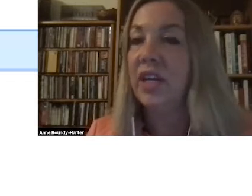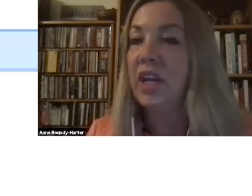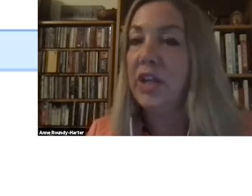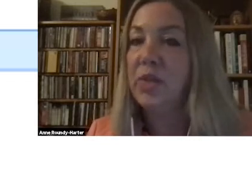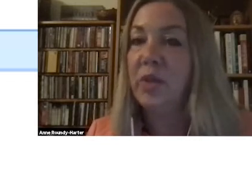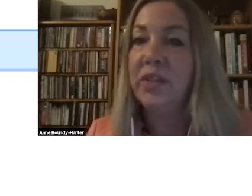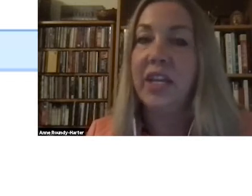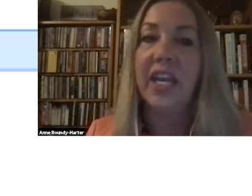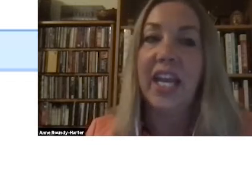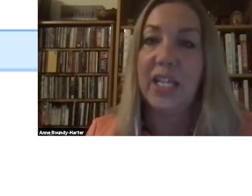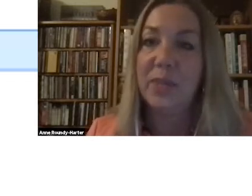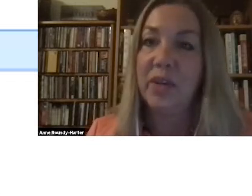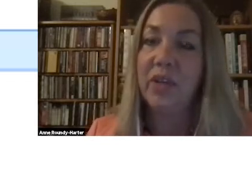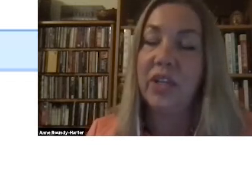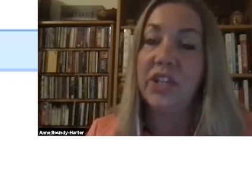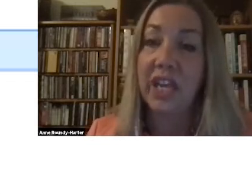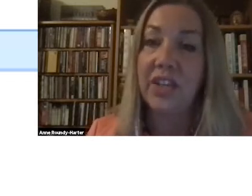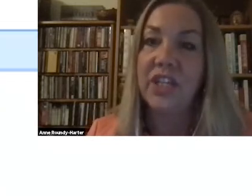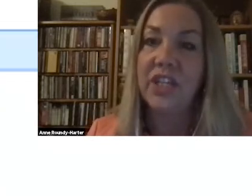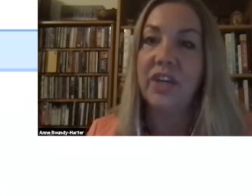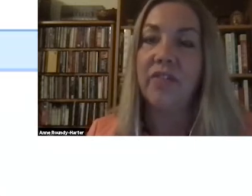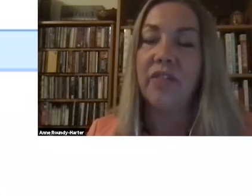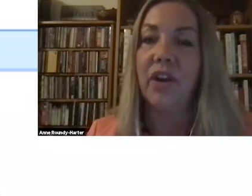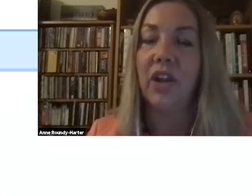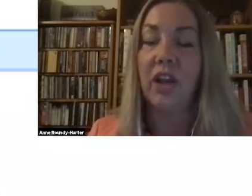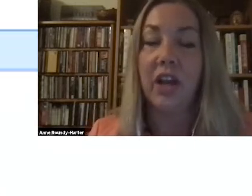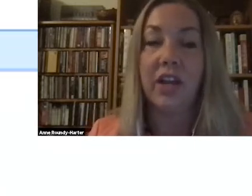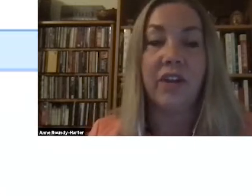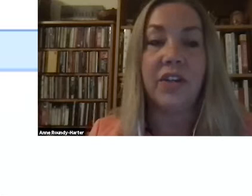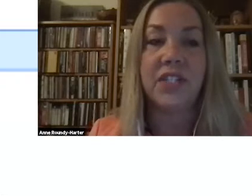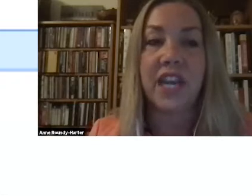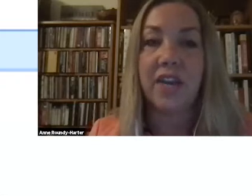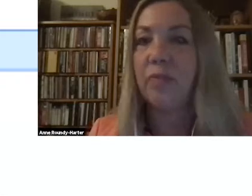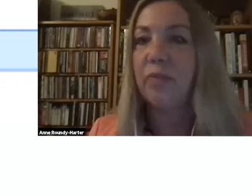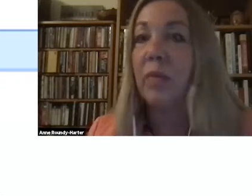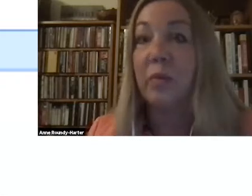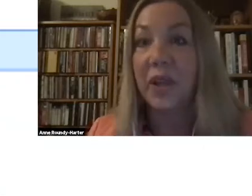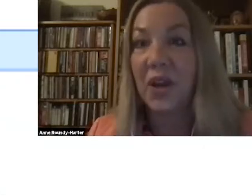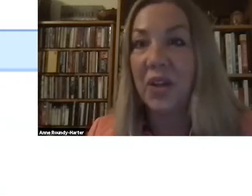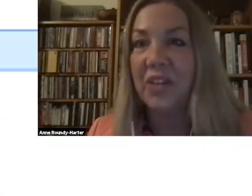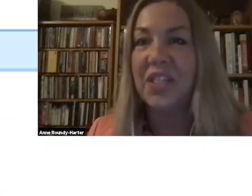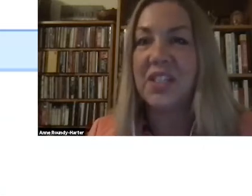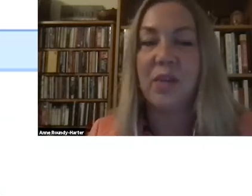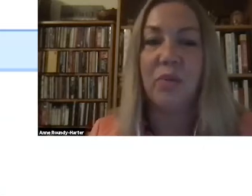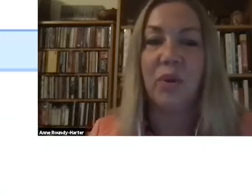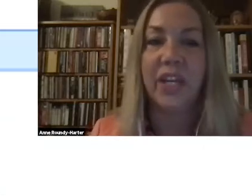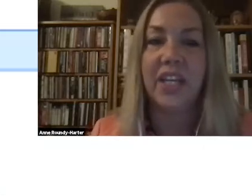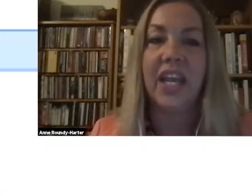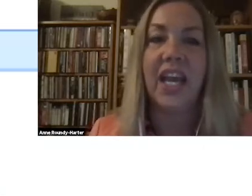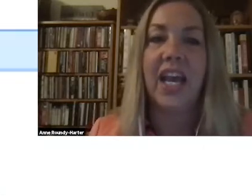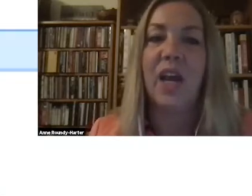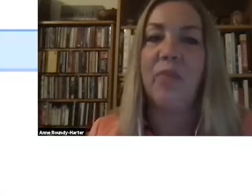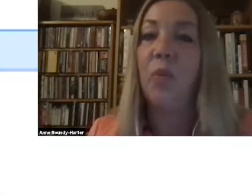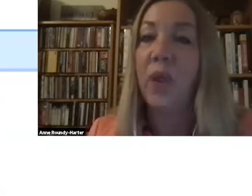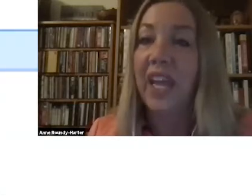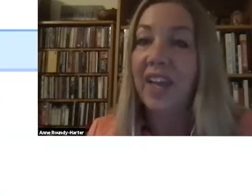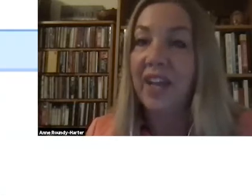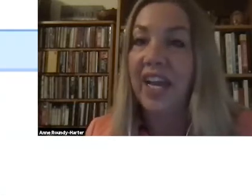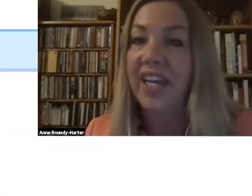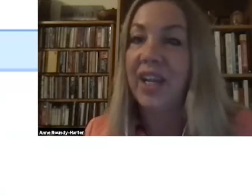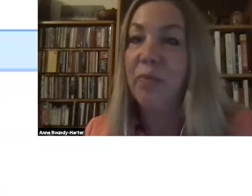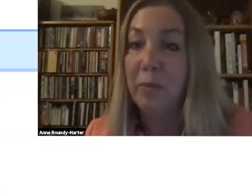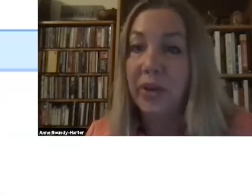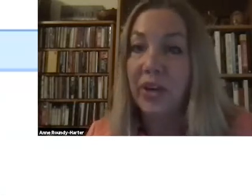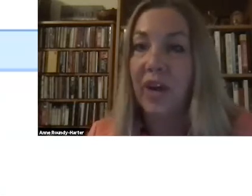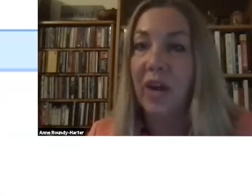year and acknowledgement that it's been a really challenging year for a lot of our staff, probably all of us at some point, we have